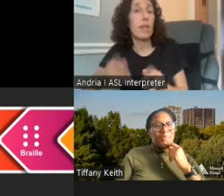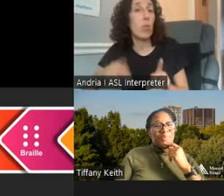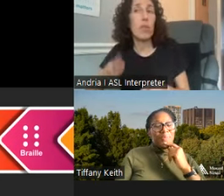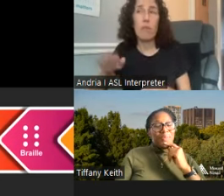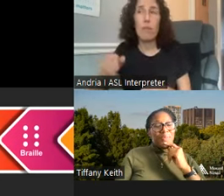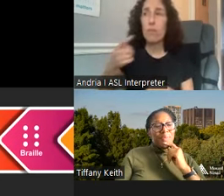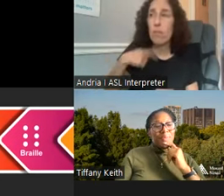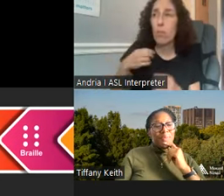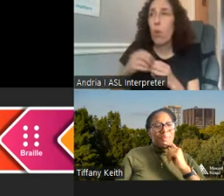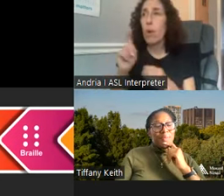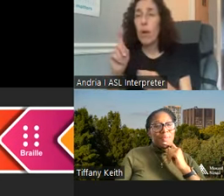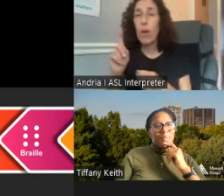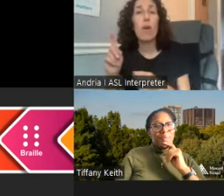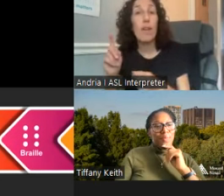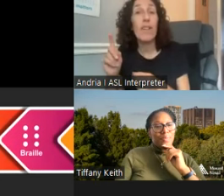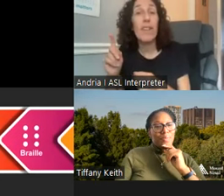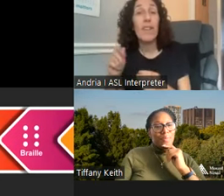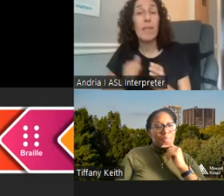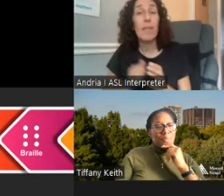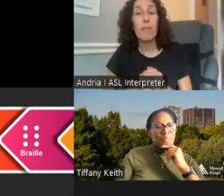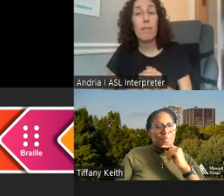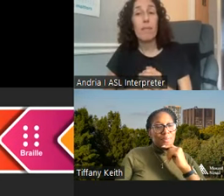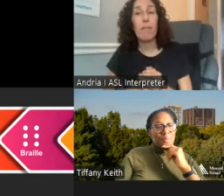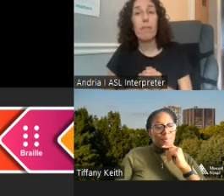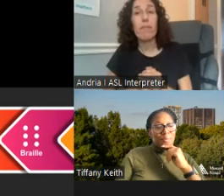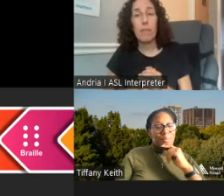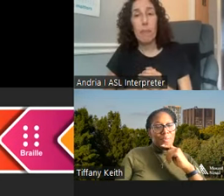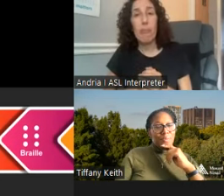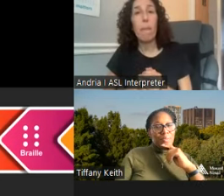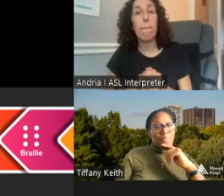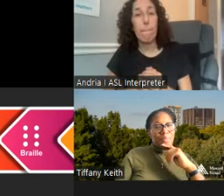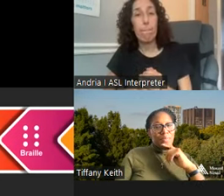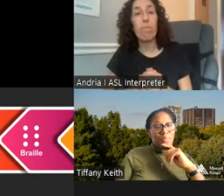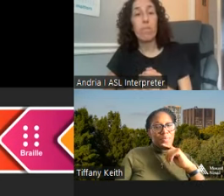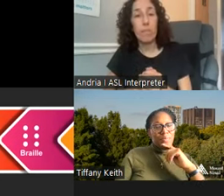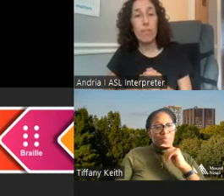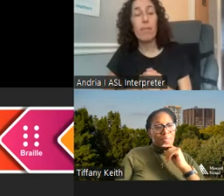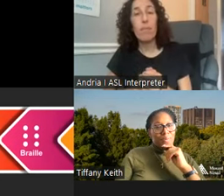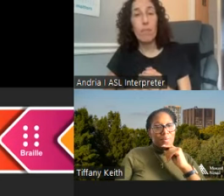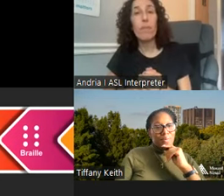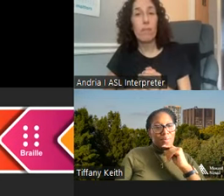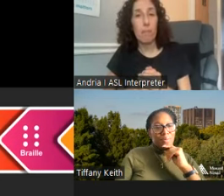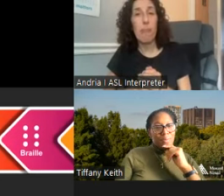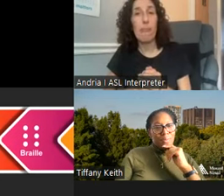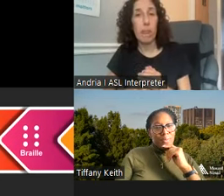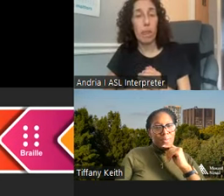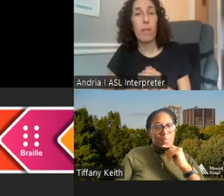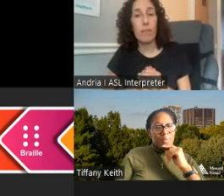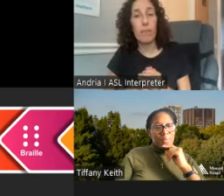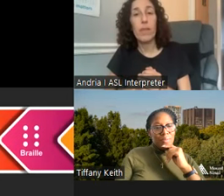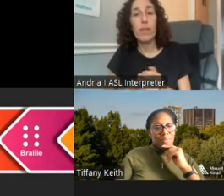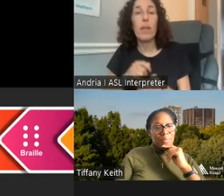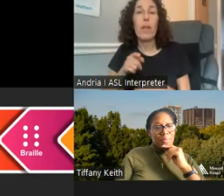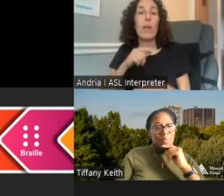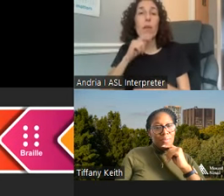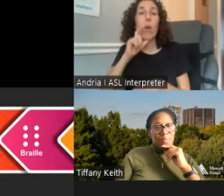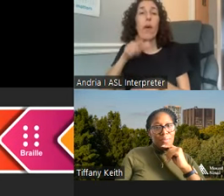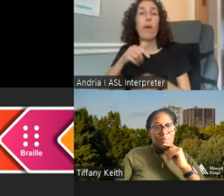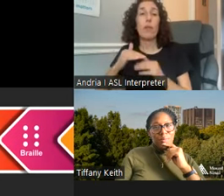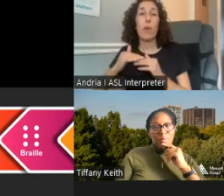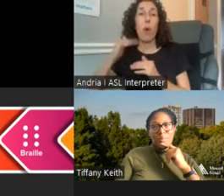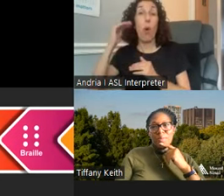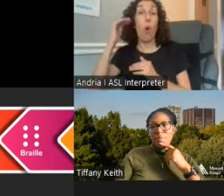And you don't need to point out every little obstacle, you know, go 2 feet, step a little to your left to avoid that trash can, then